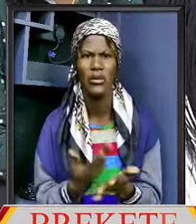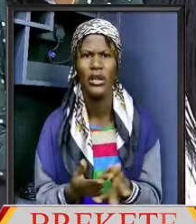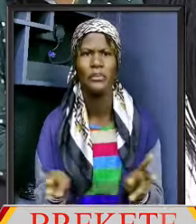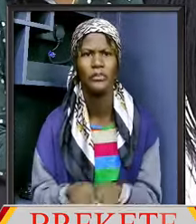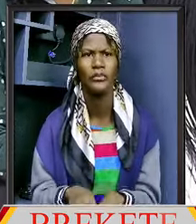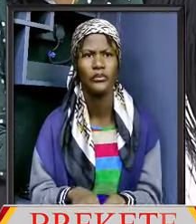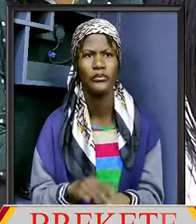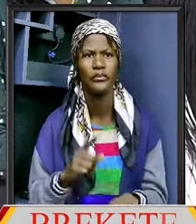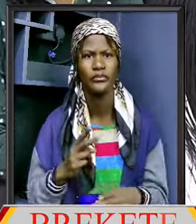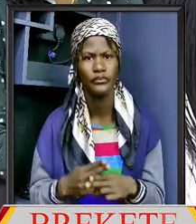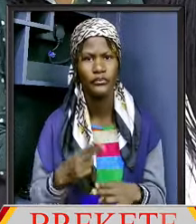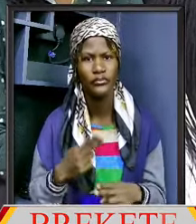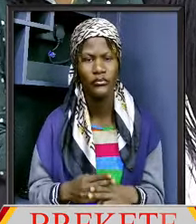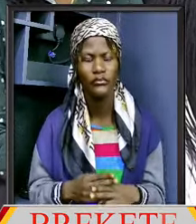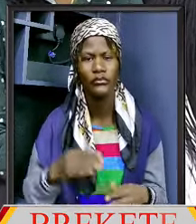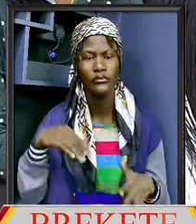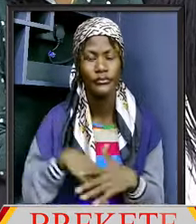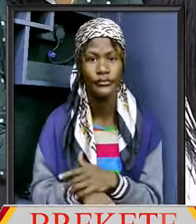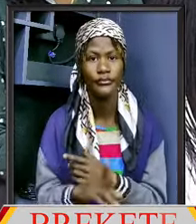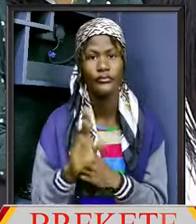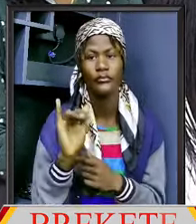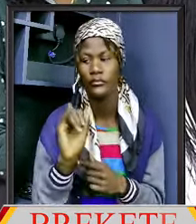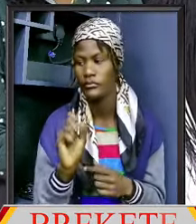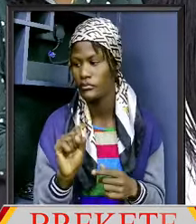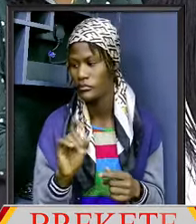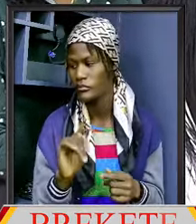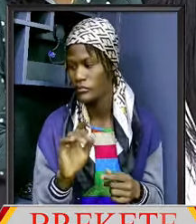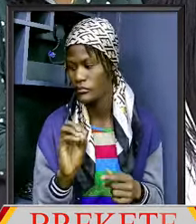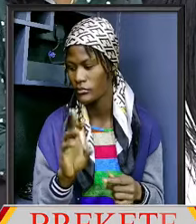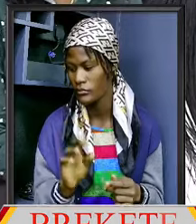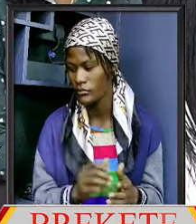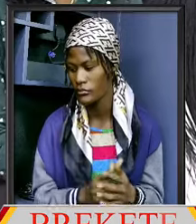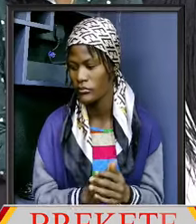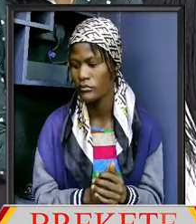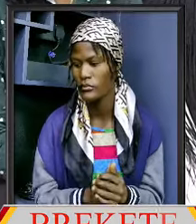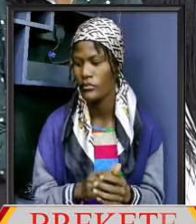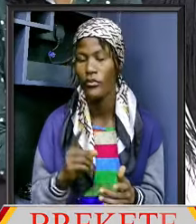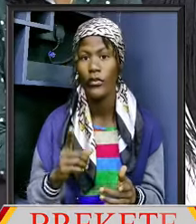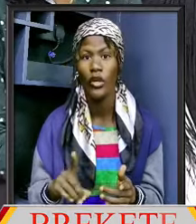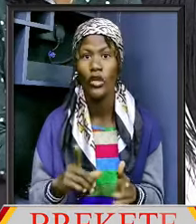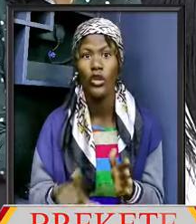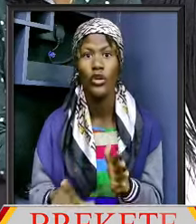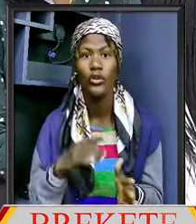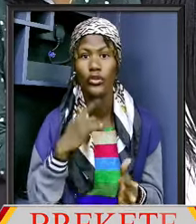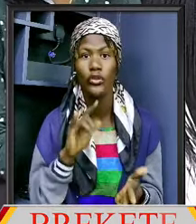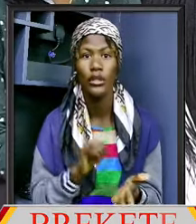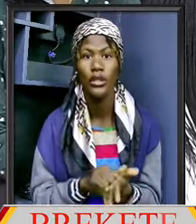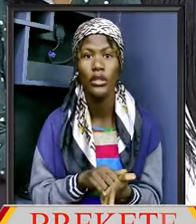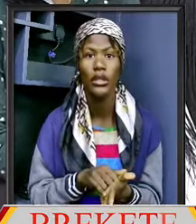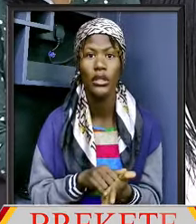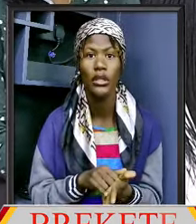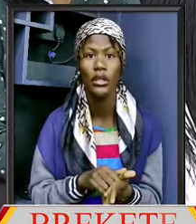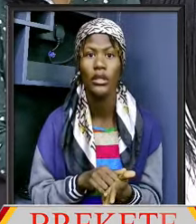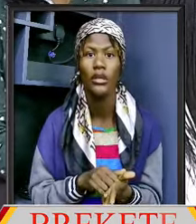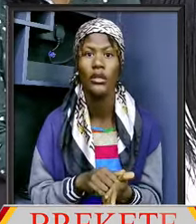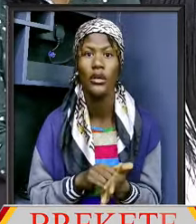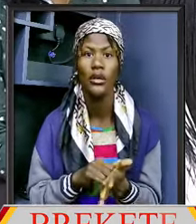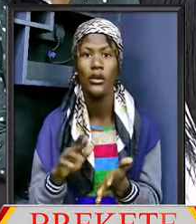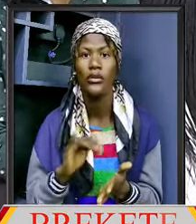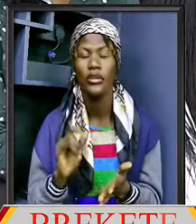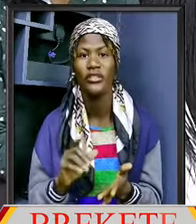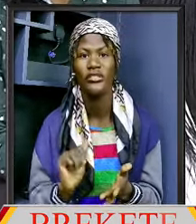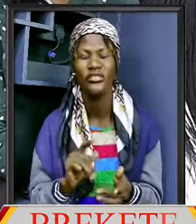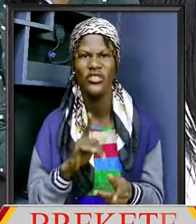so you don't get new license. The law talks say that register, if cancel don't write and